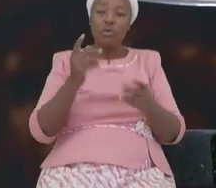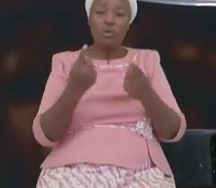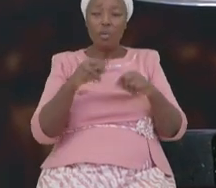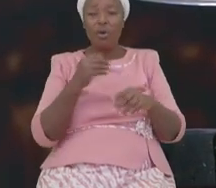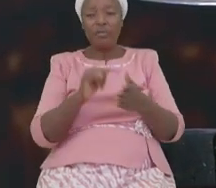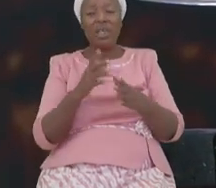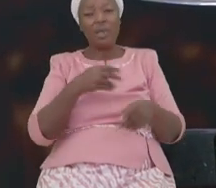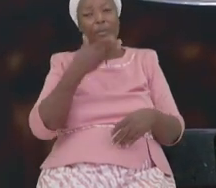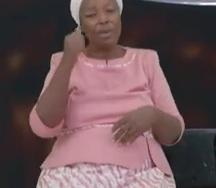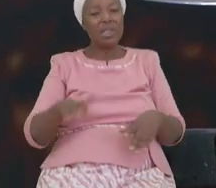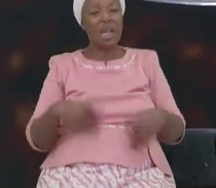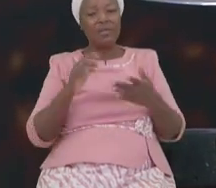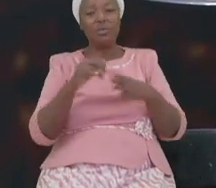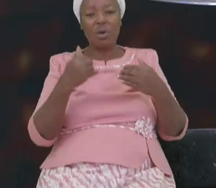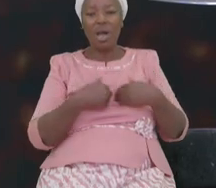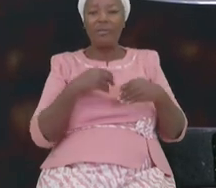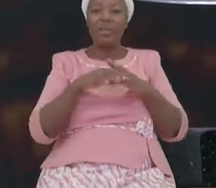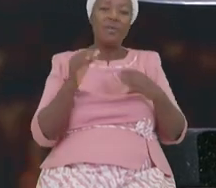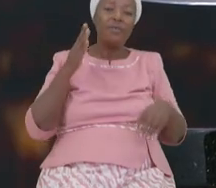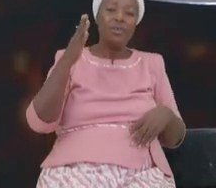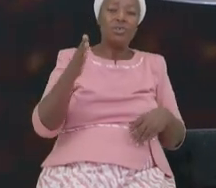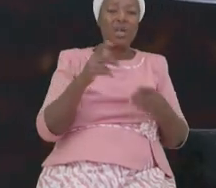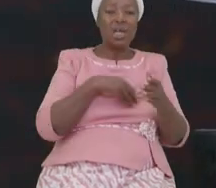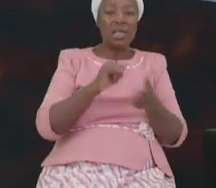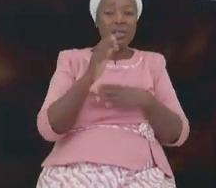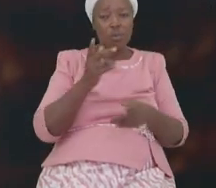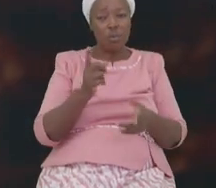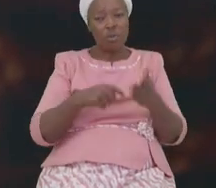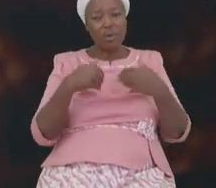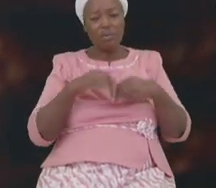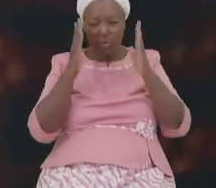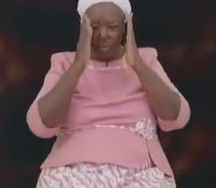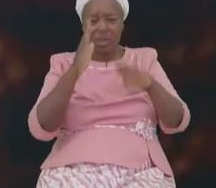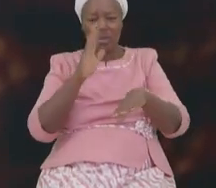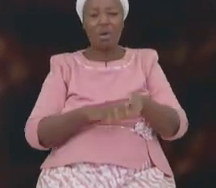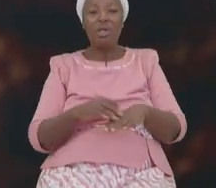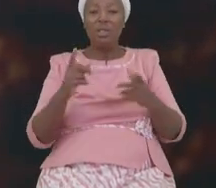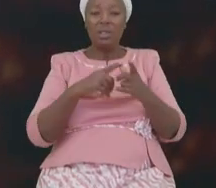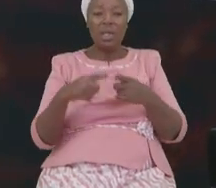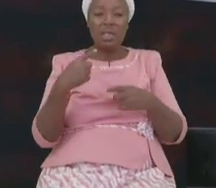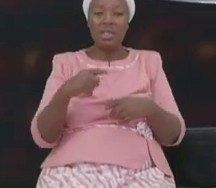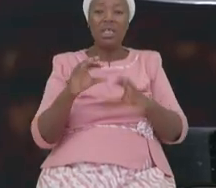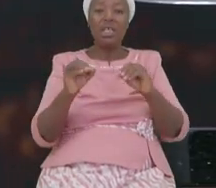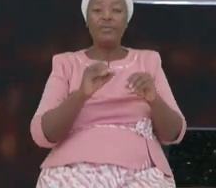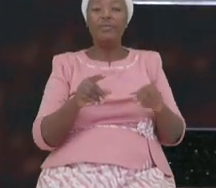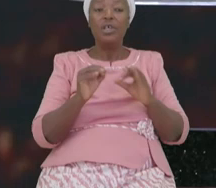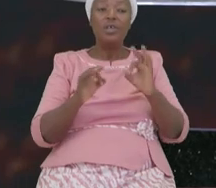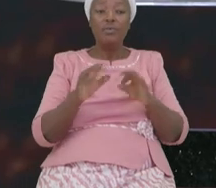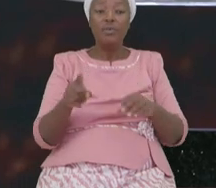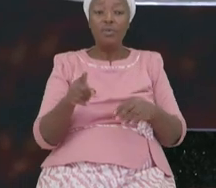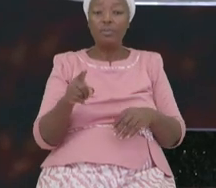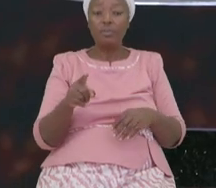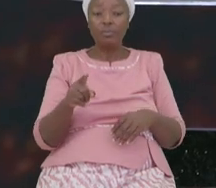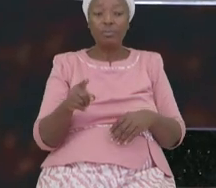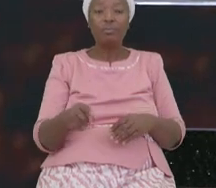better life you are going to have in the future. That's what to concentrate on. It says, who for the joy that was